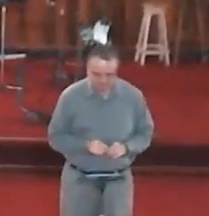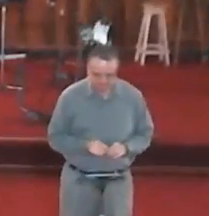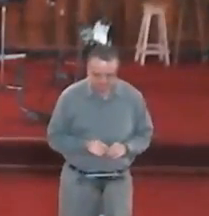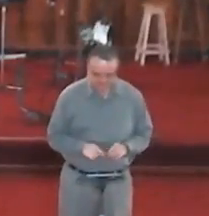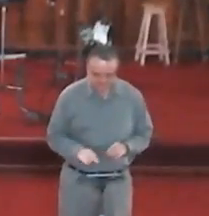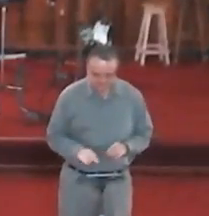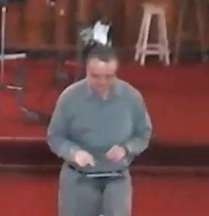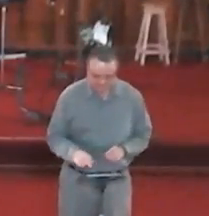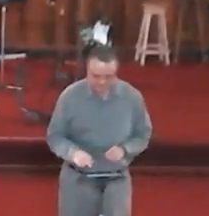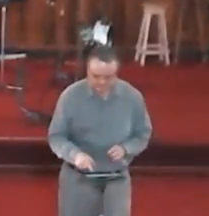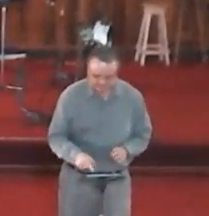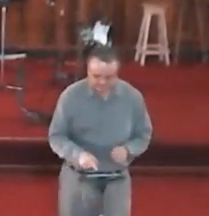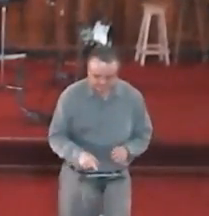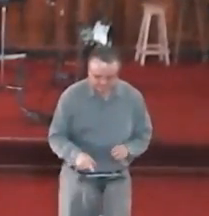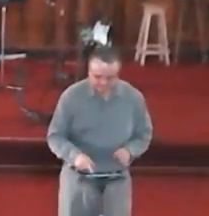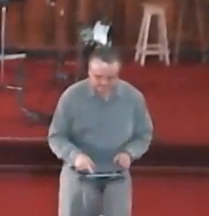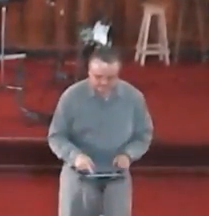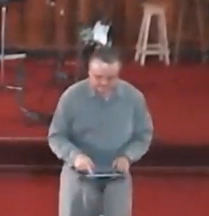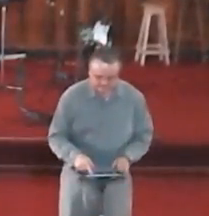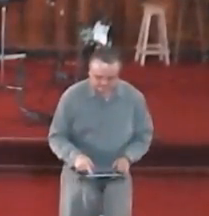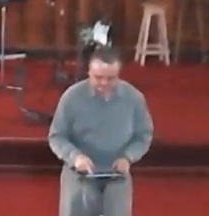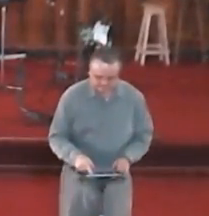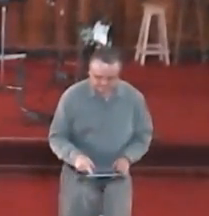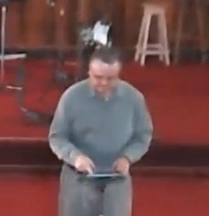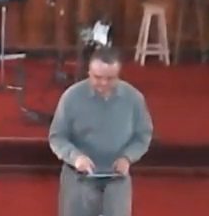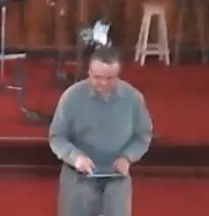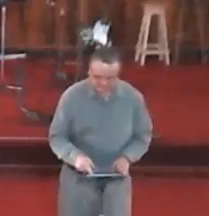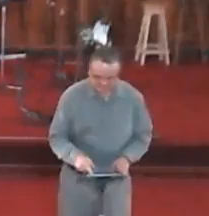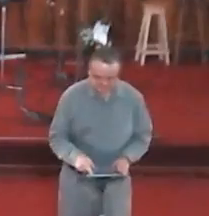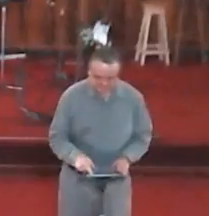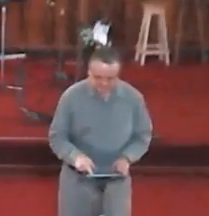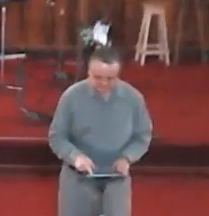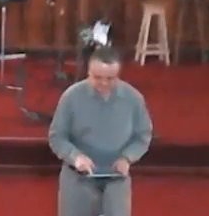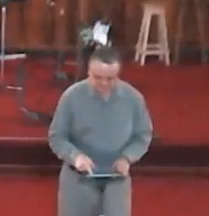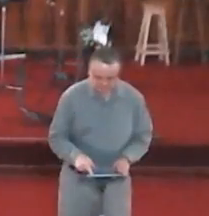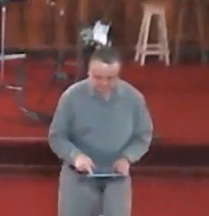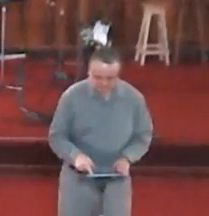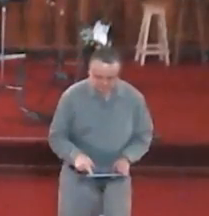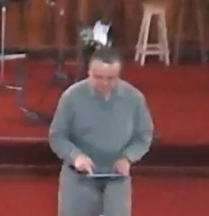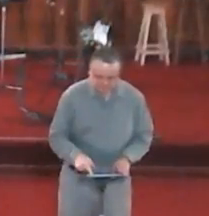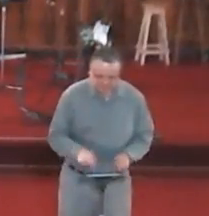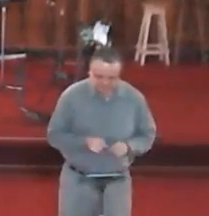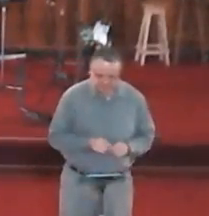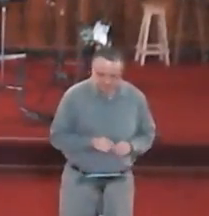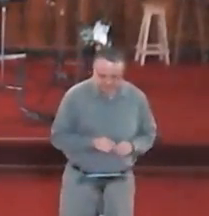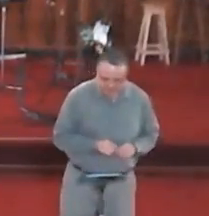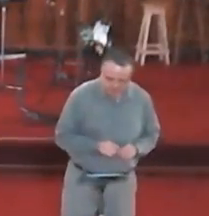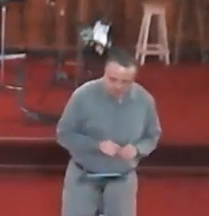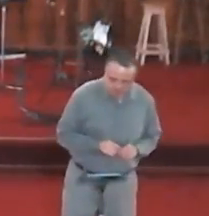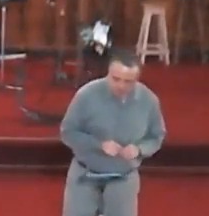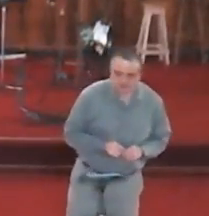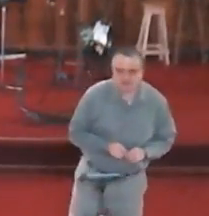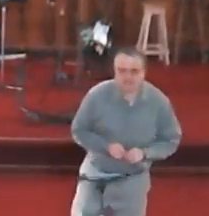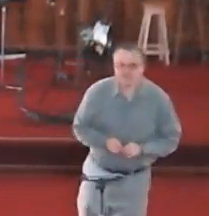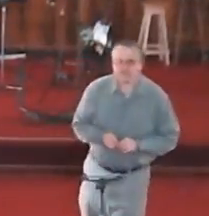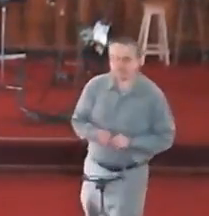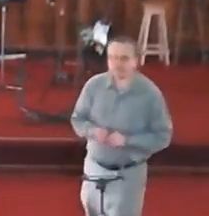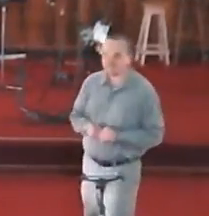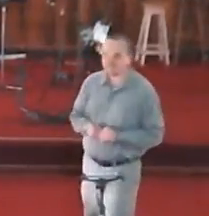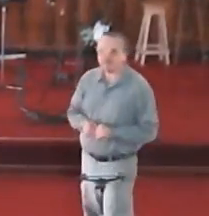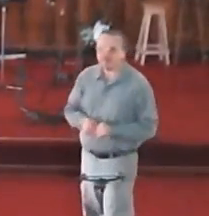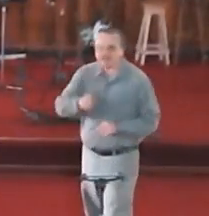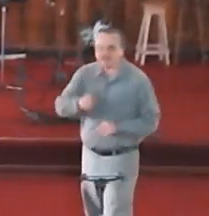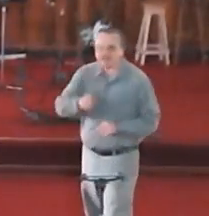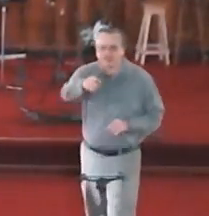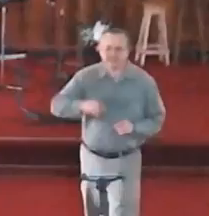And we're going to see a character who is discussed very thoroughly here in the Bible. Hechos capítulo 4, si no